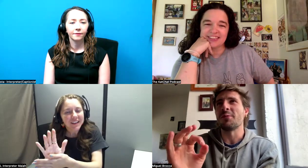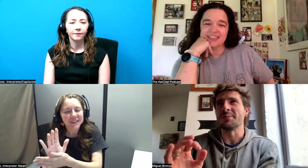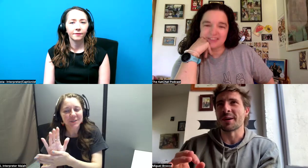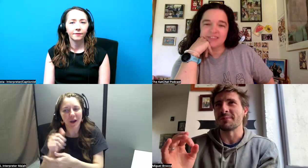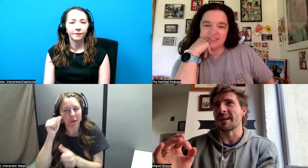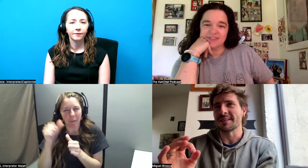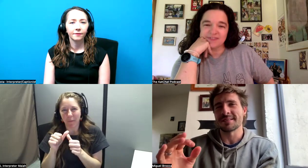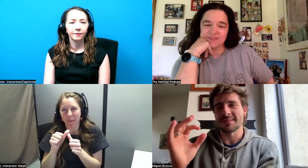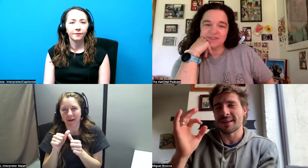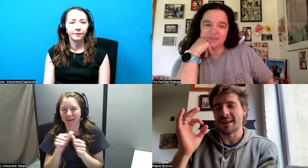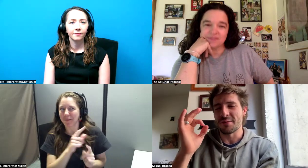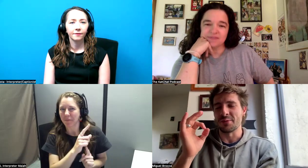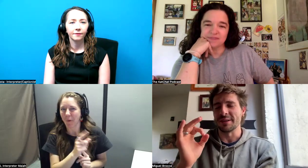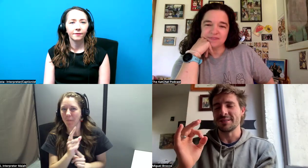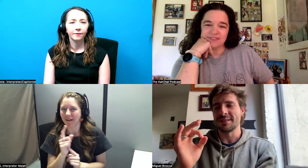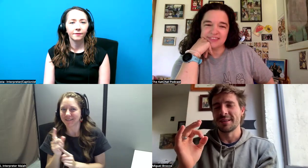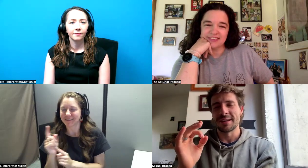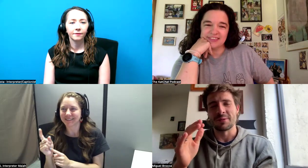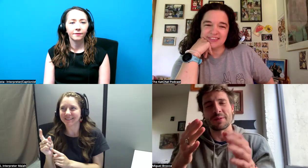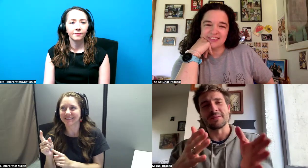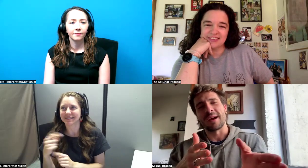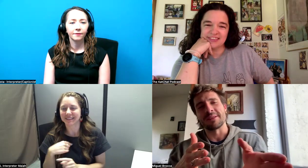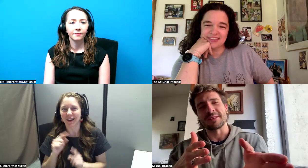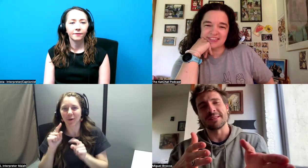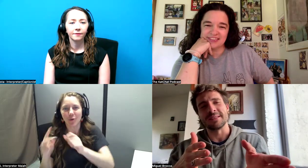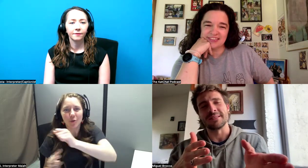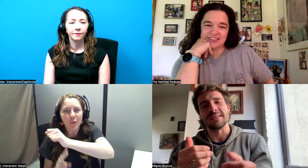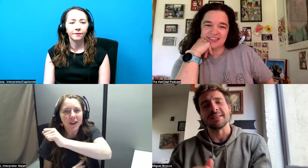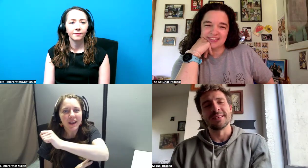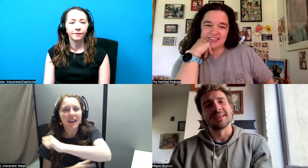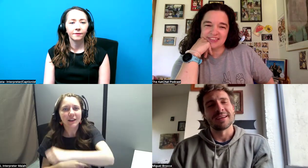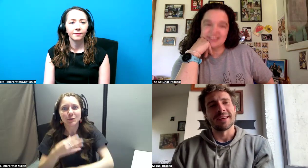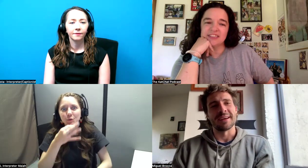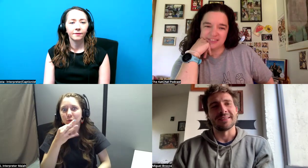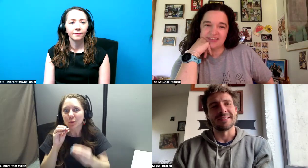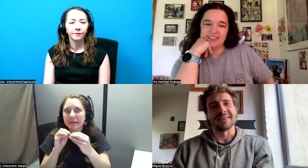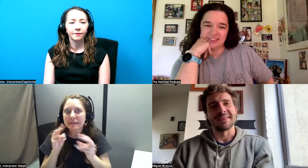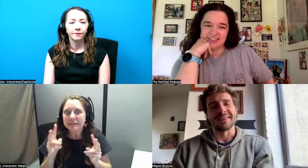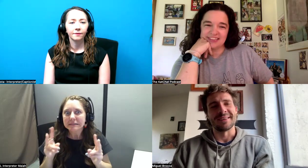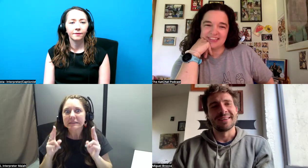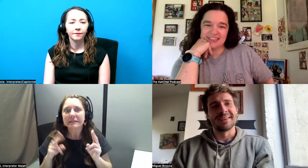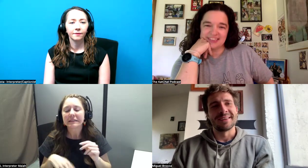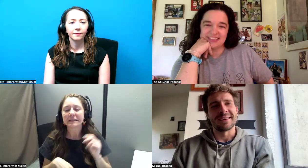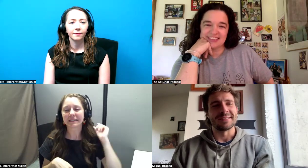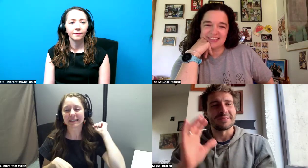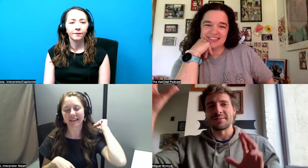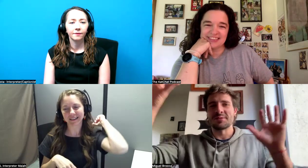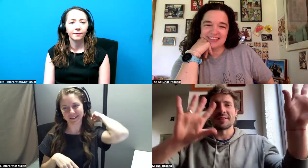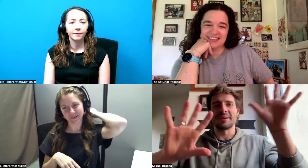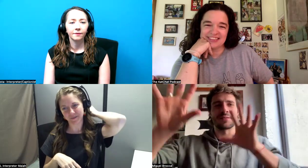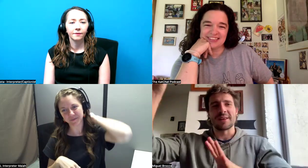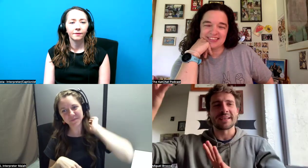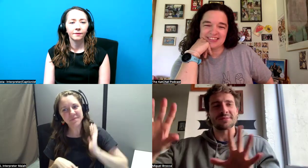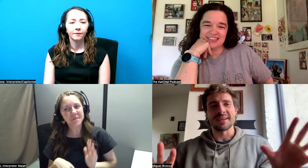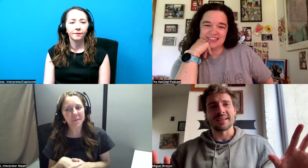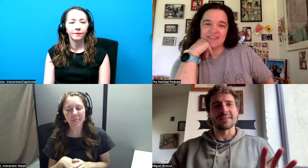exact moments where I'm like at the bridge and we're about to have like the kissing scene, and they're